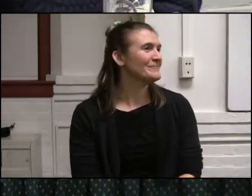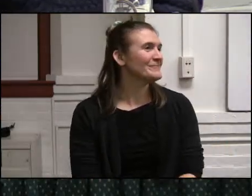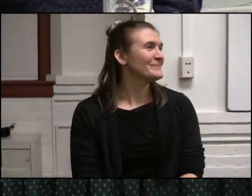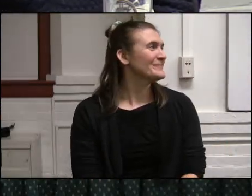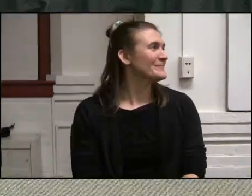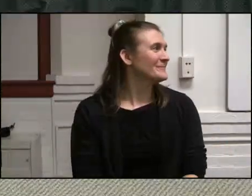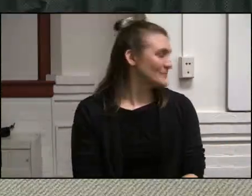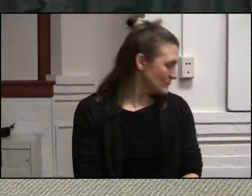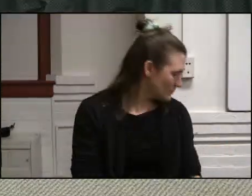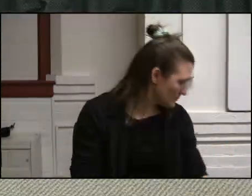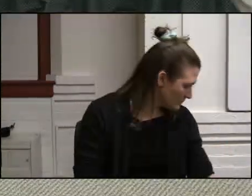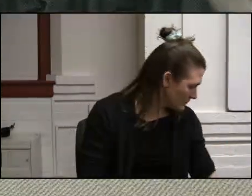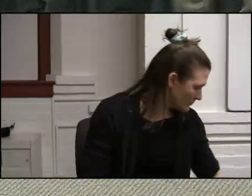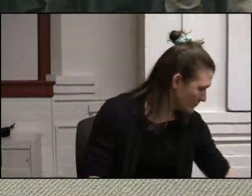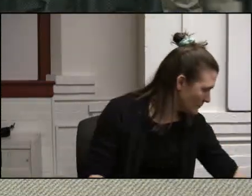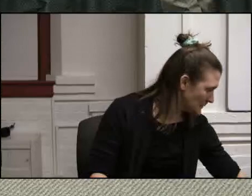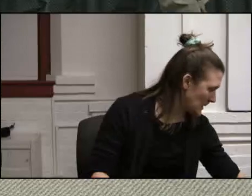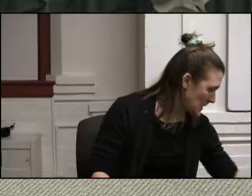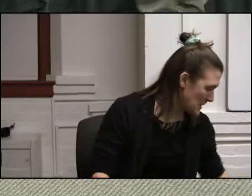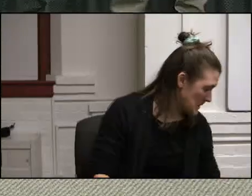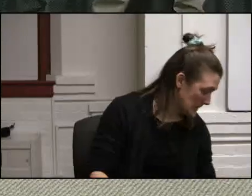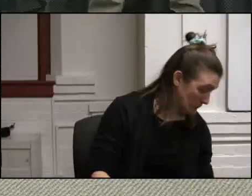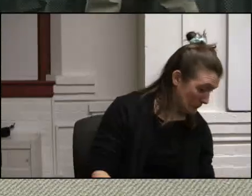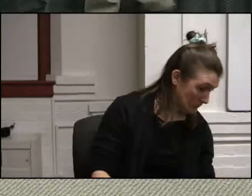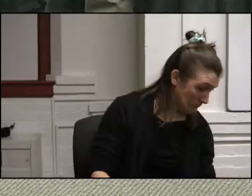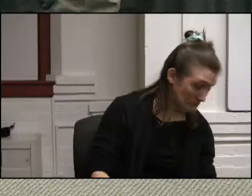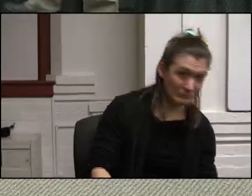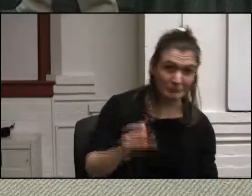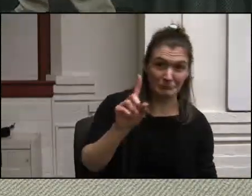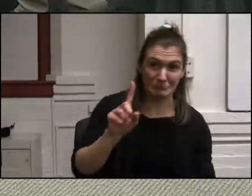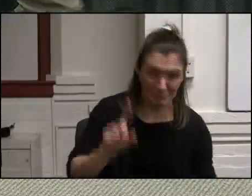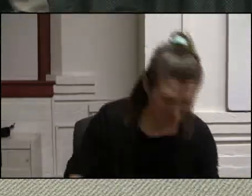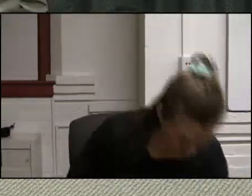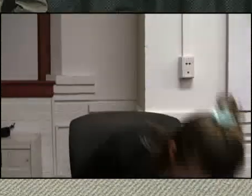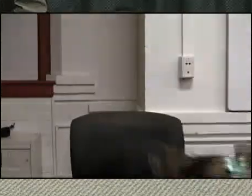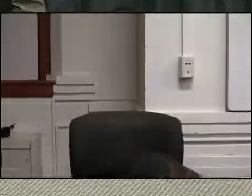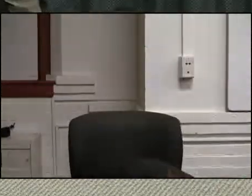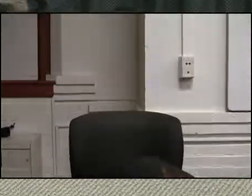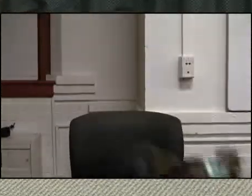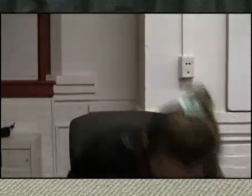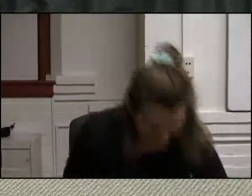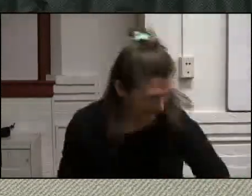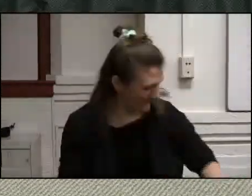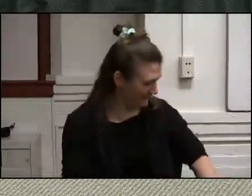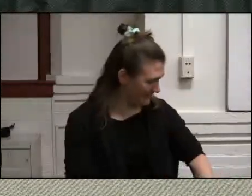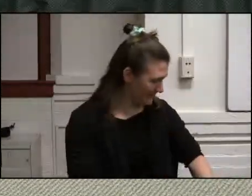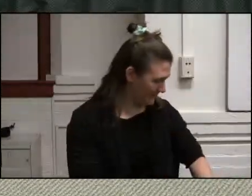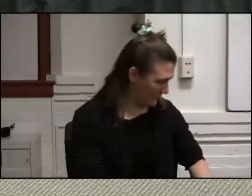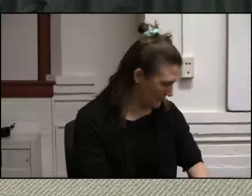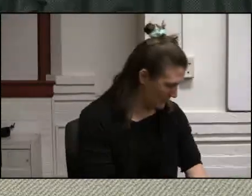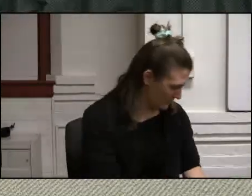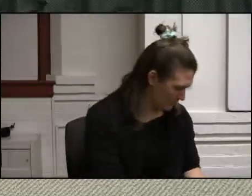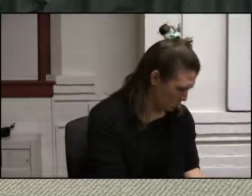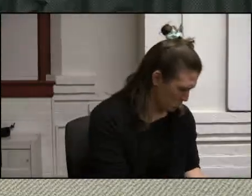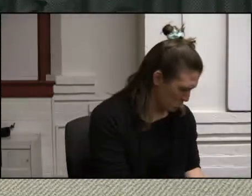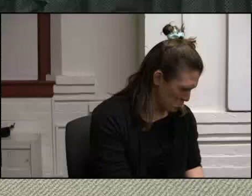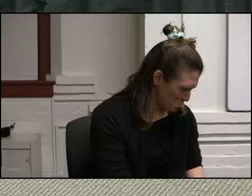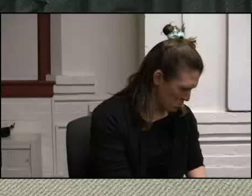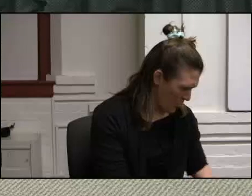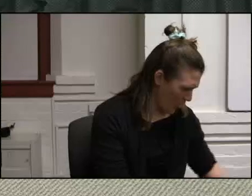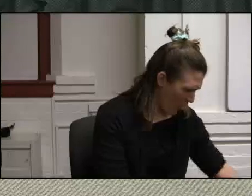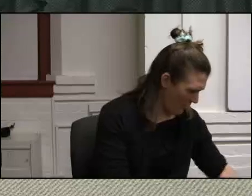open? Yes, I will now officially open a public hearing. Thank you. Hi, Bruce. So each time